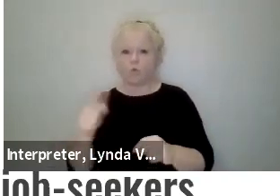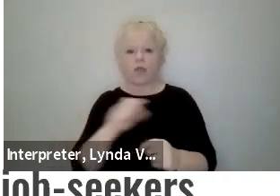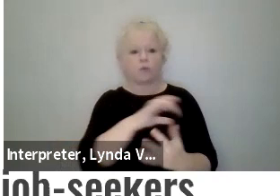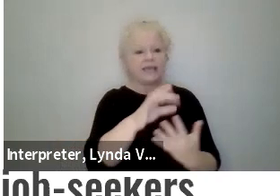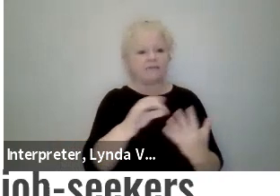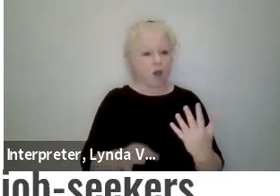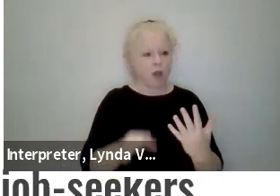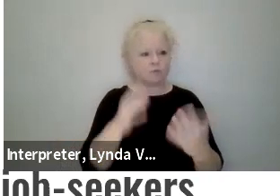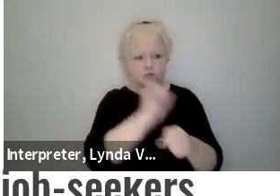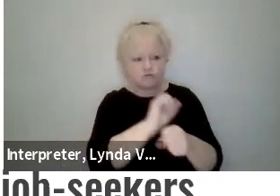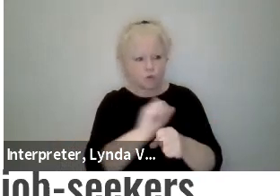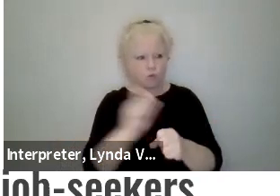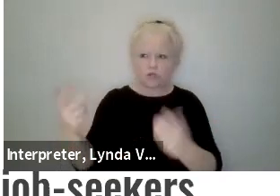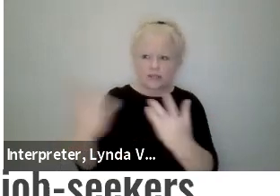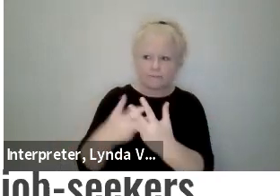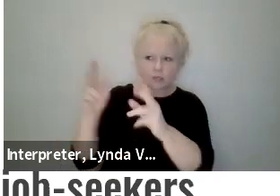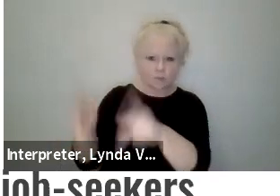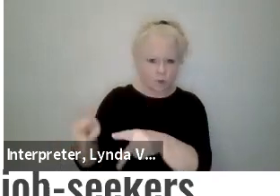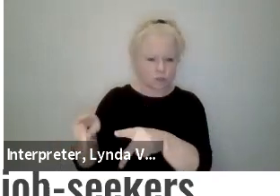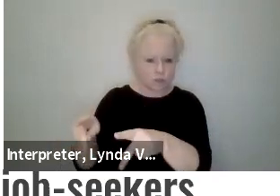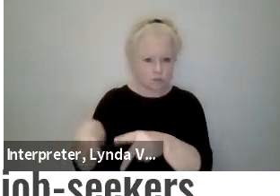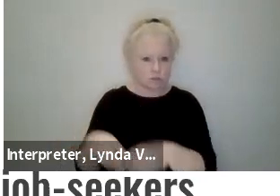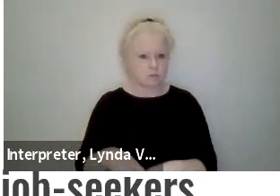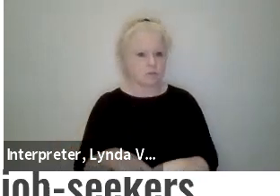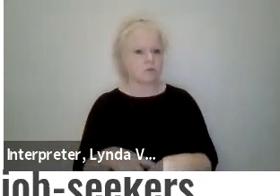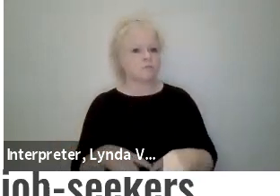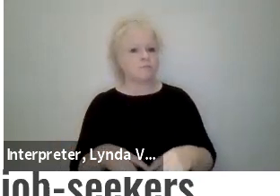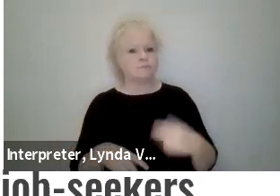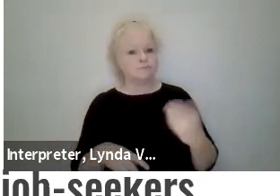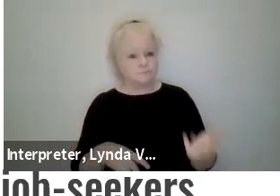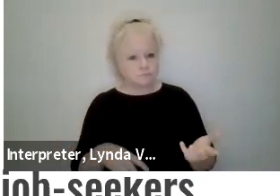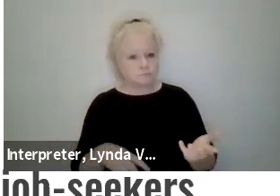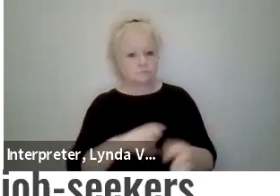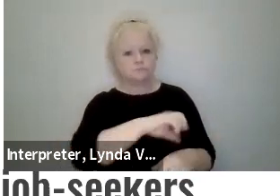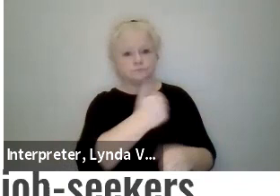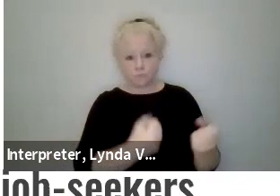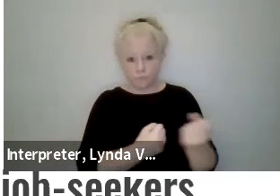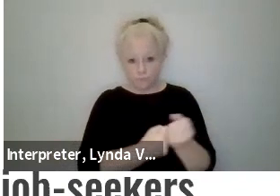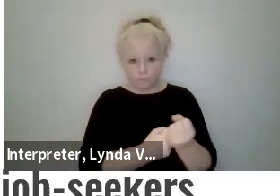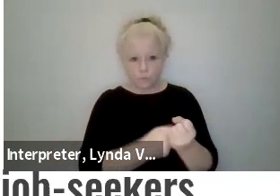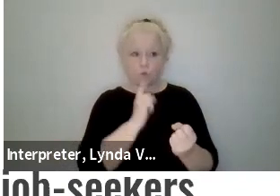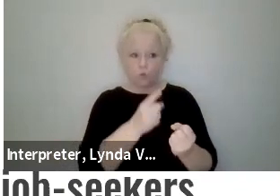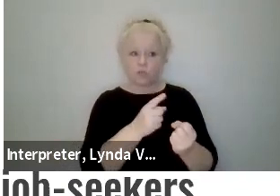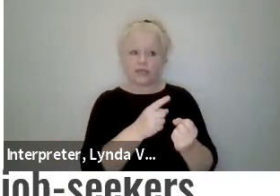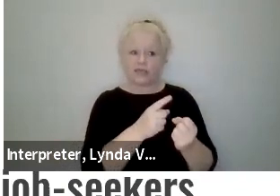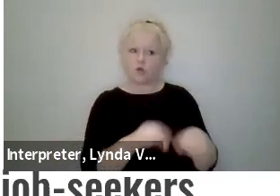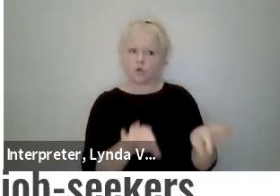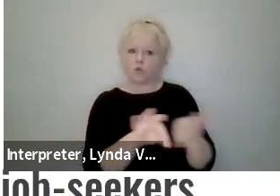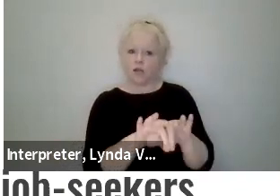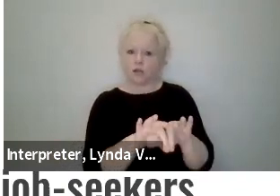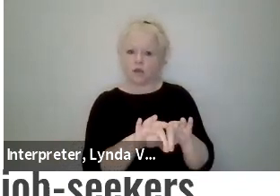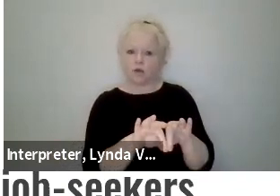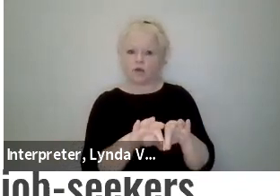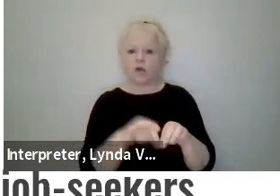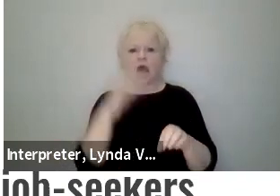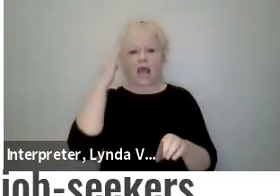employment. And we found that there's been other things and other supports that have been really critical, and April will talk about it a little